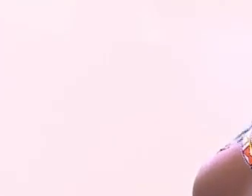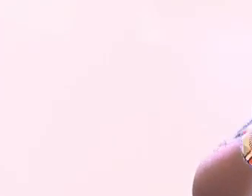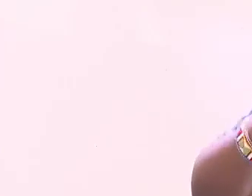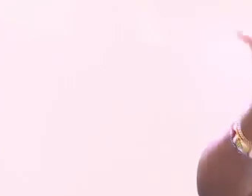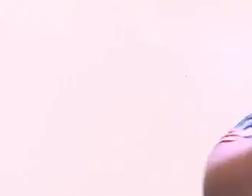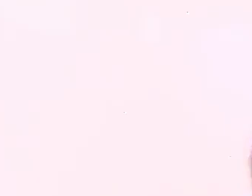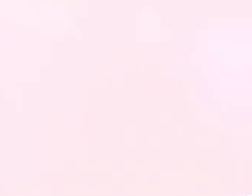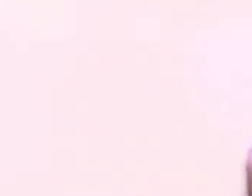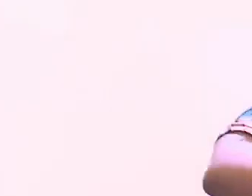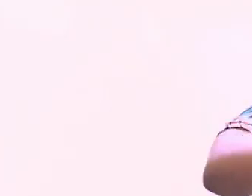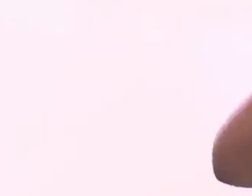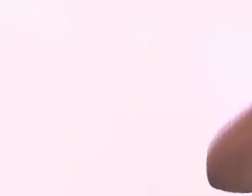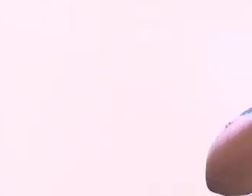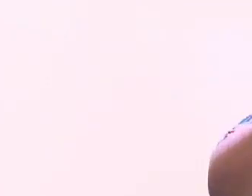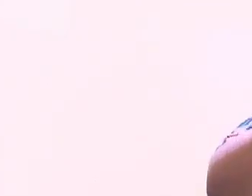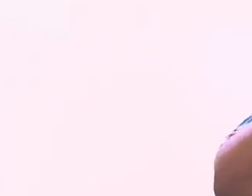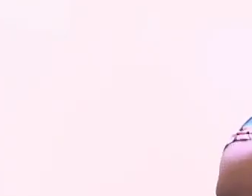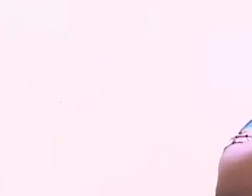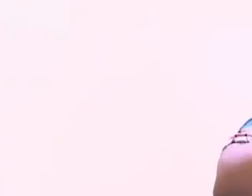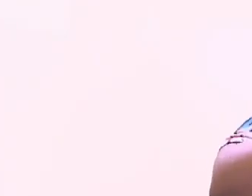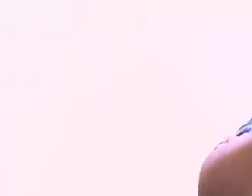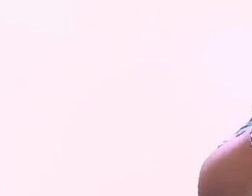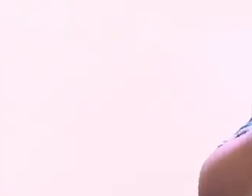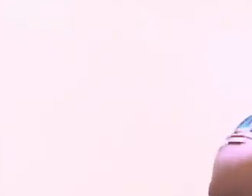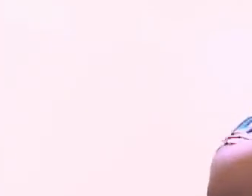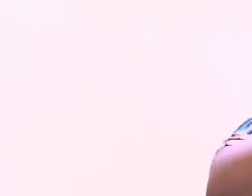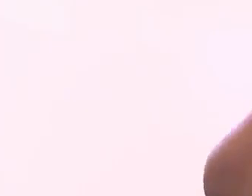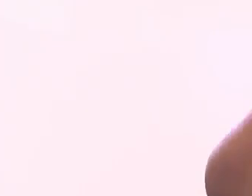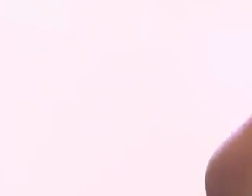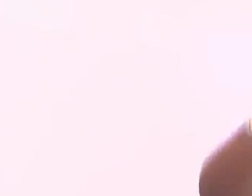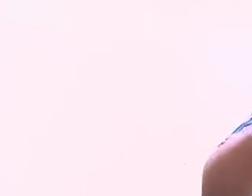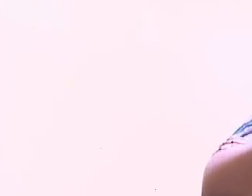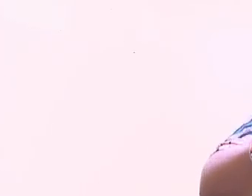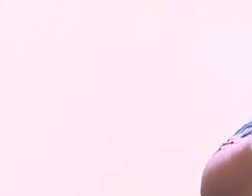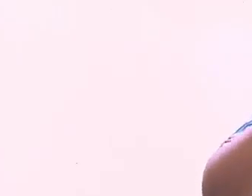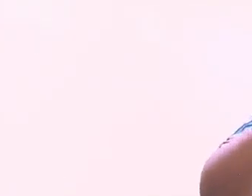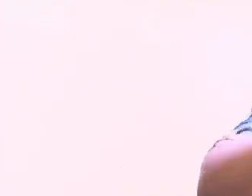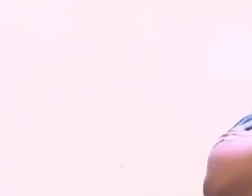and Disney, where he built the